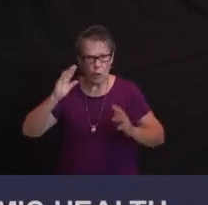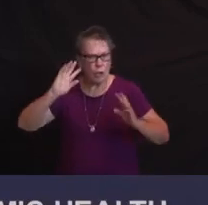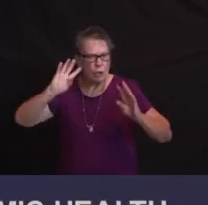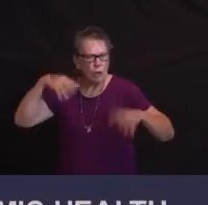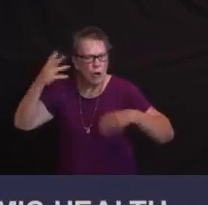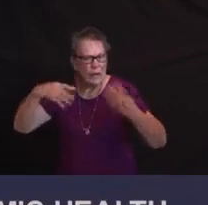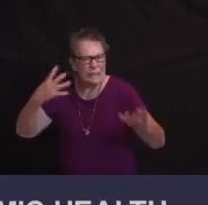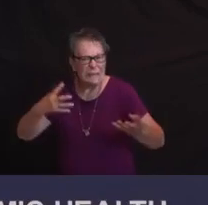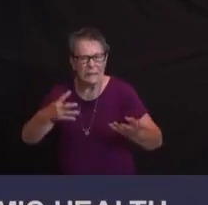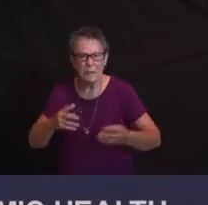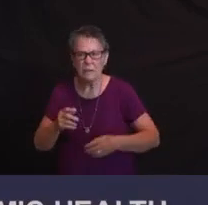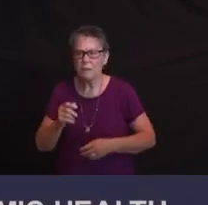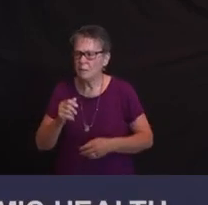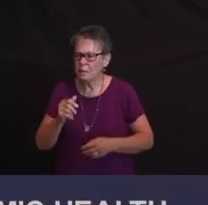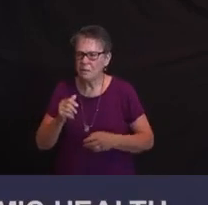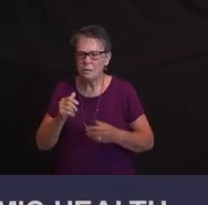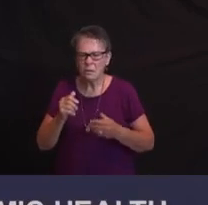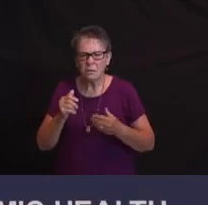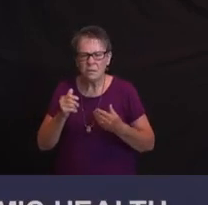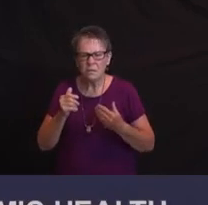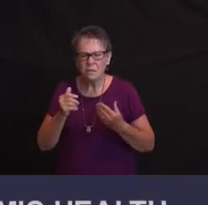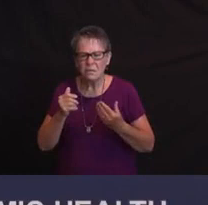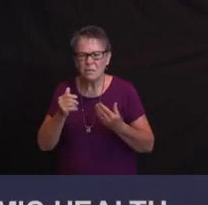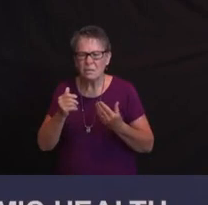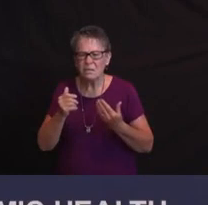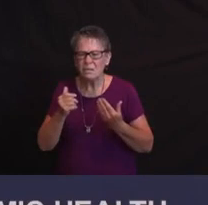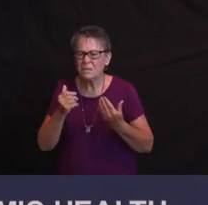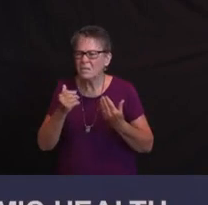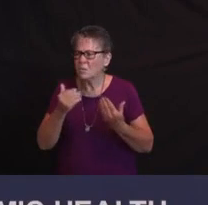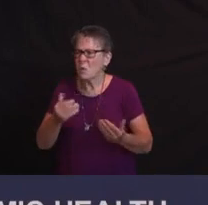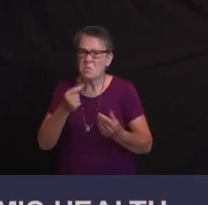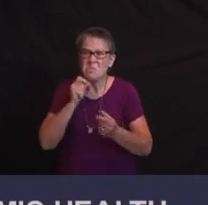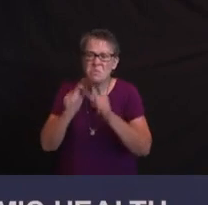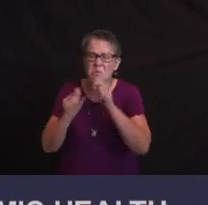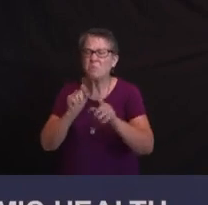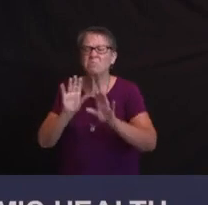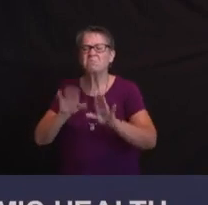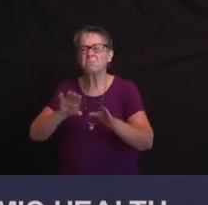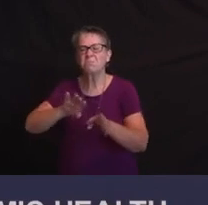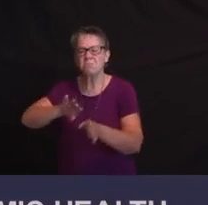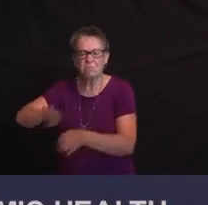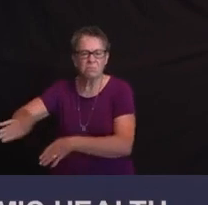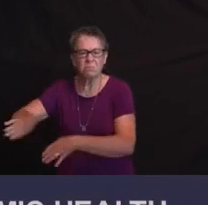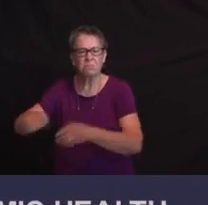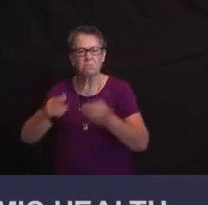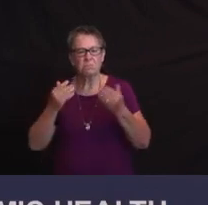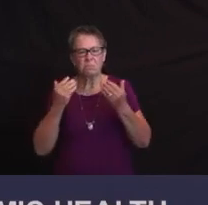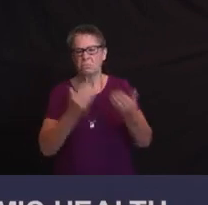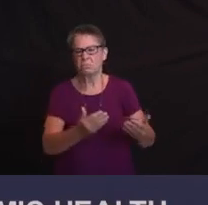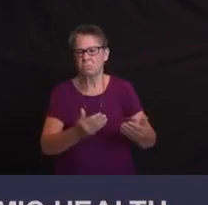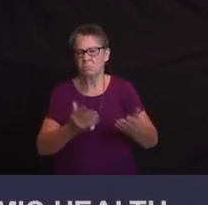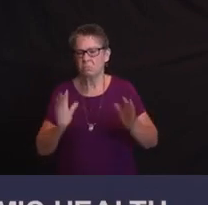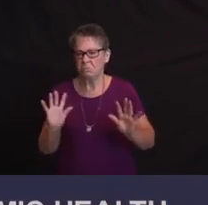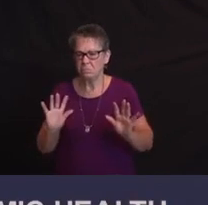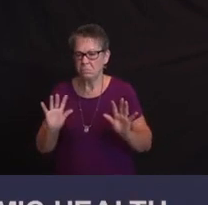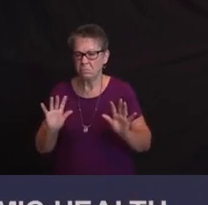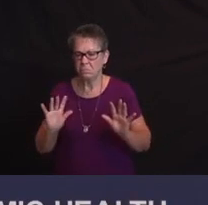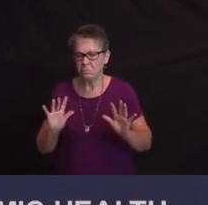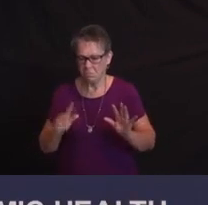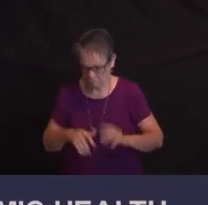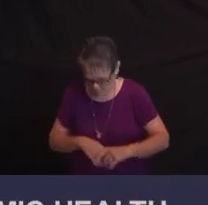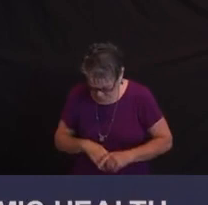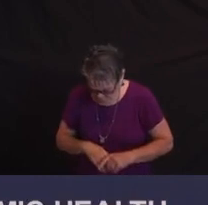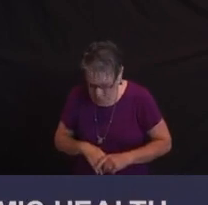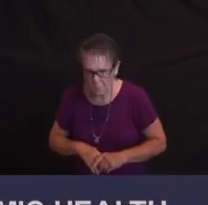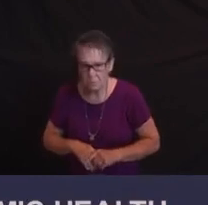Nice to see you. Alex, let's go back to you. Good afternoon. Good afternoon. First question. Alex, by the way, I was somewhere Saturday watching you on television